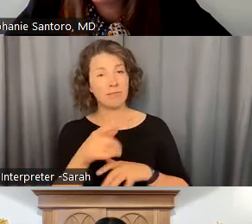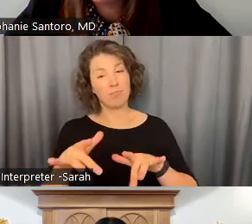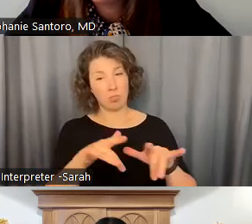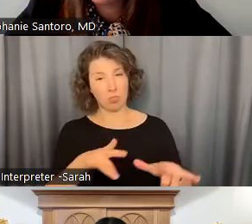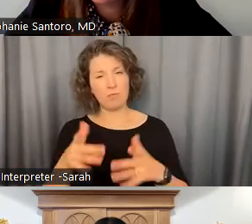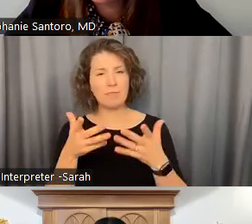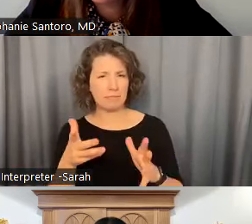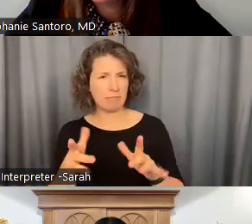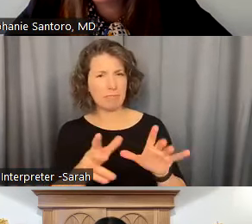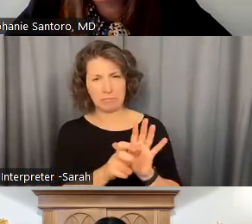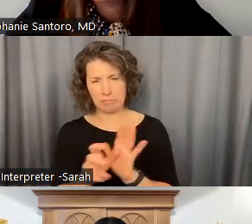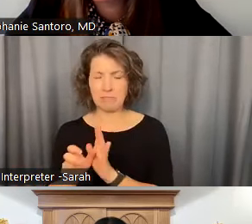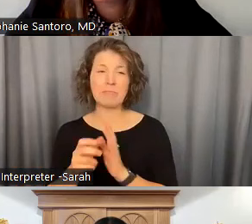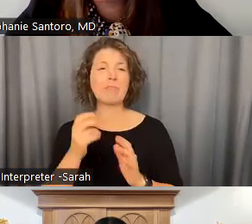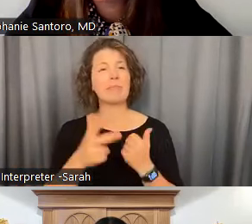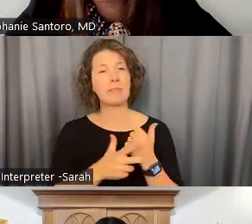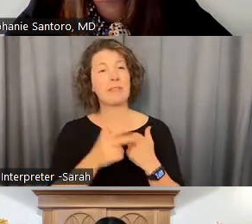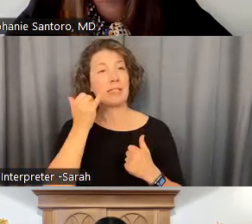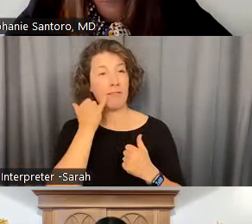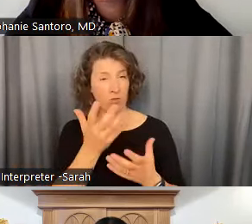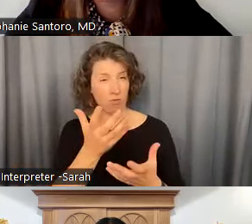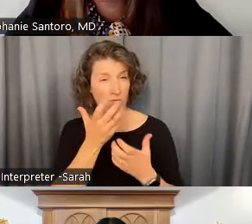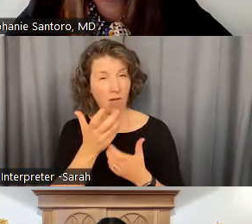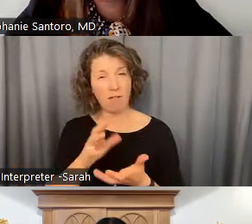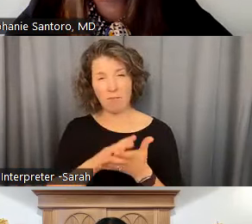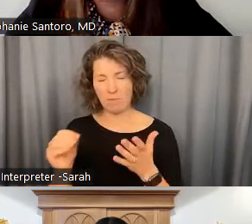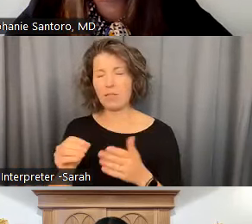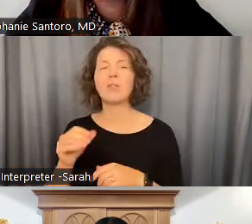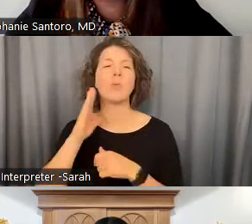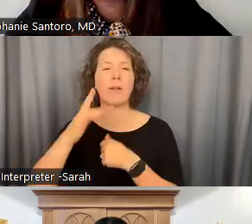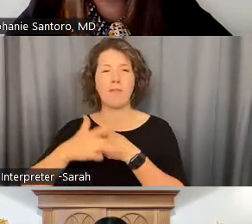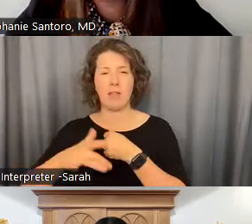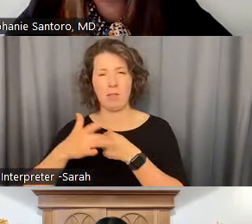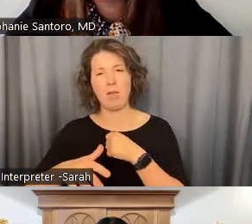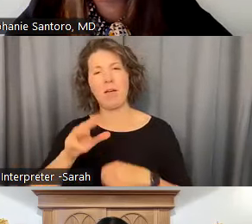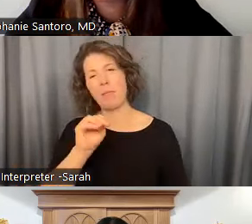interested in viewing the recording, it'll be made available on the Blum Center website at